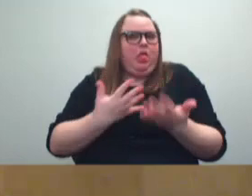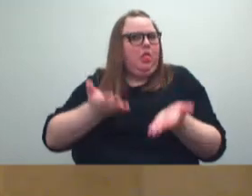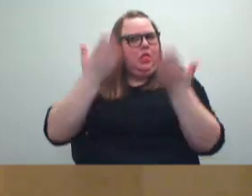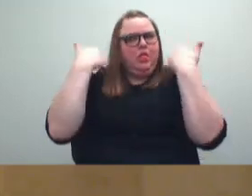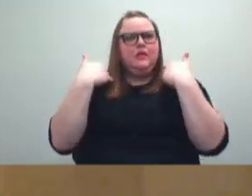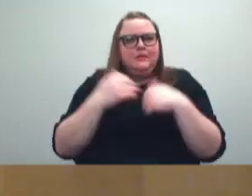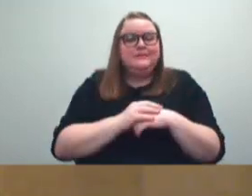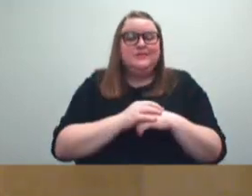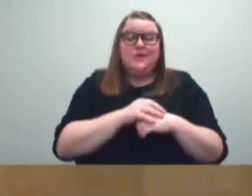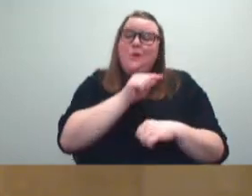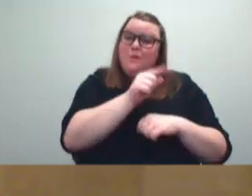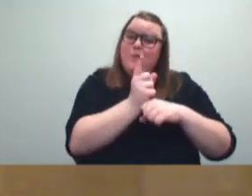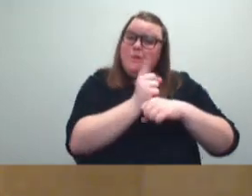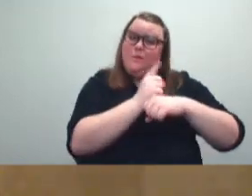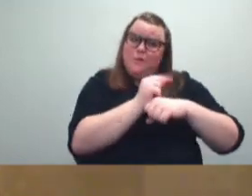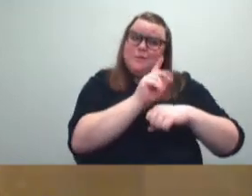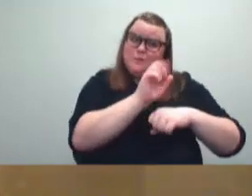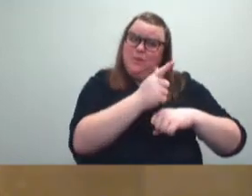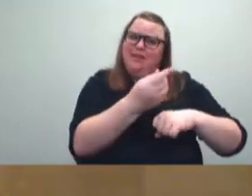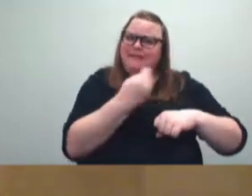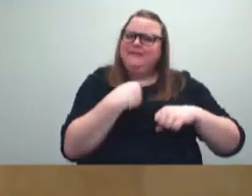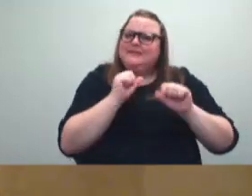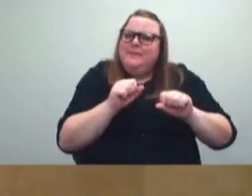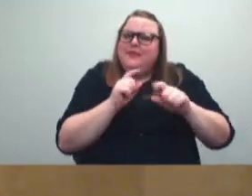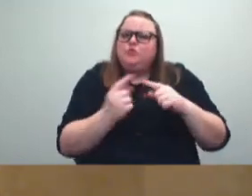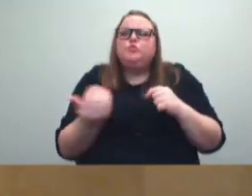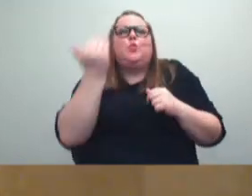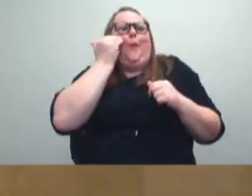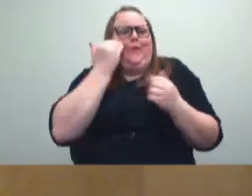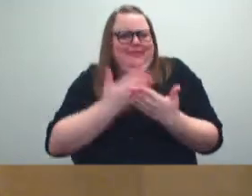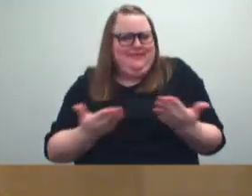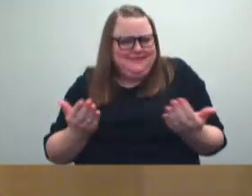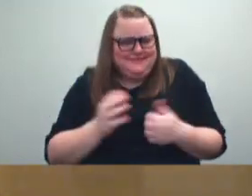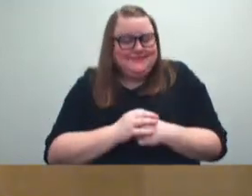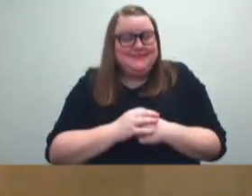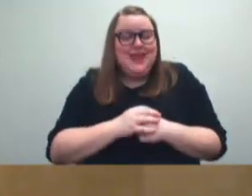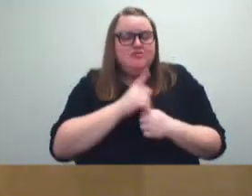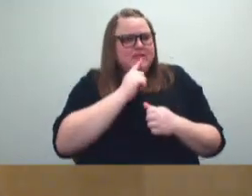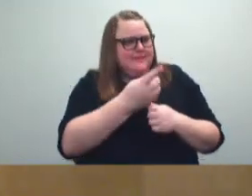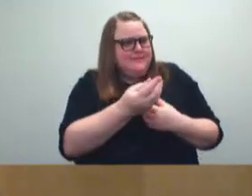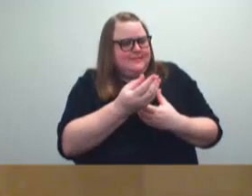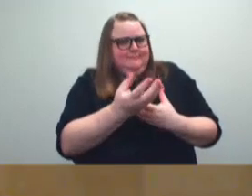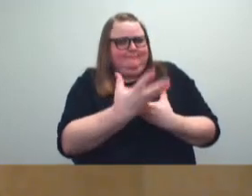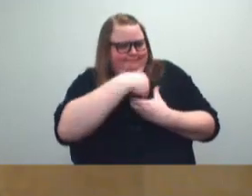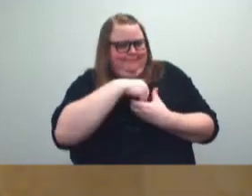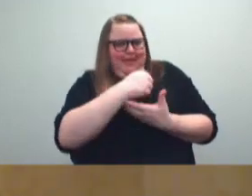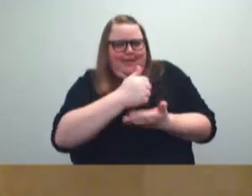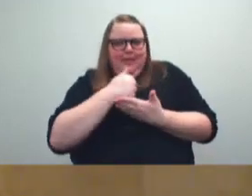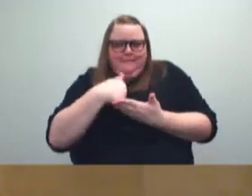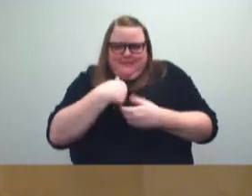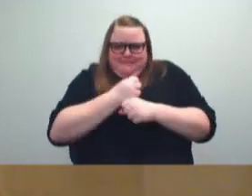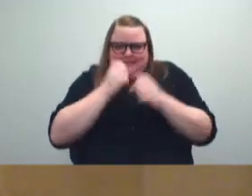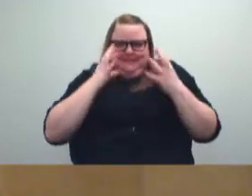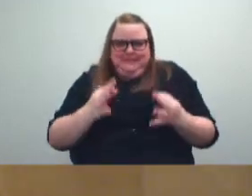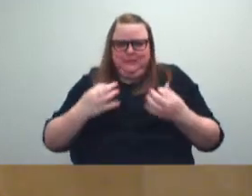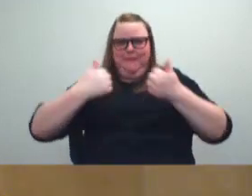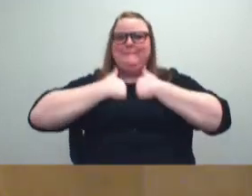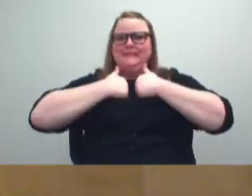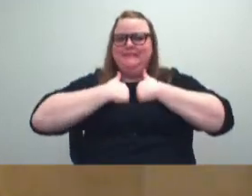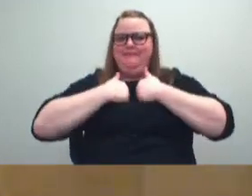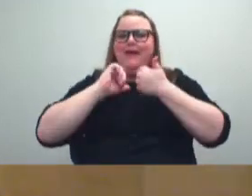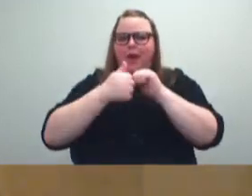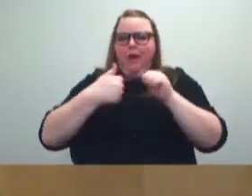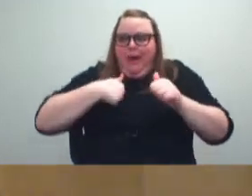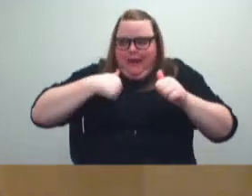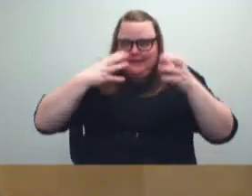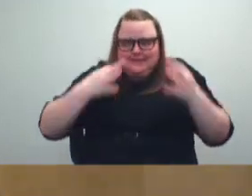looking and then also take it back into our own decision-making skills of what I'm going to do today. How am I going to decide to act? I know it's already been talked about,